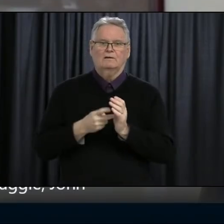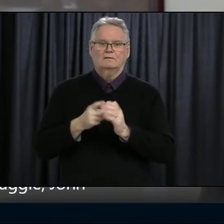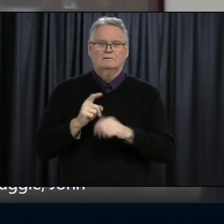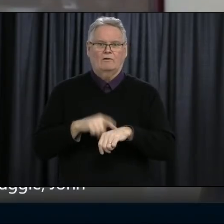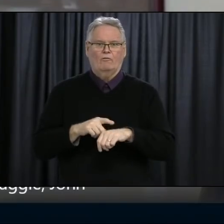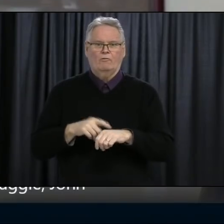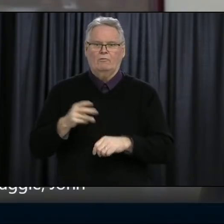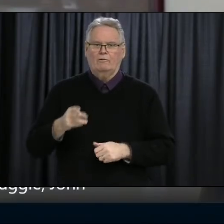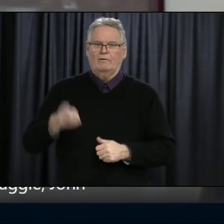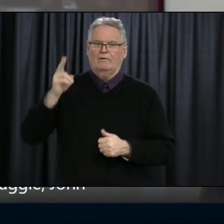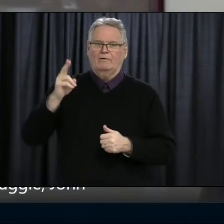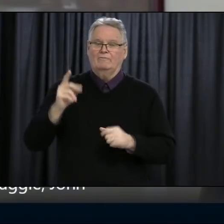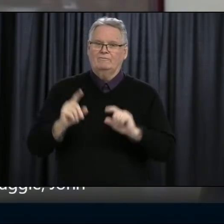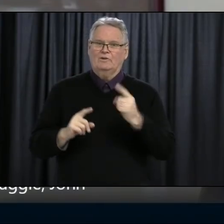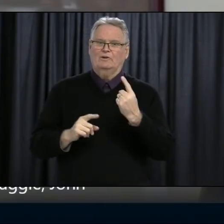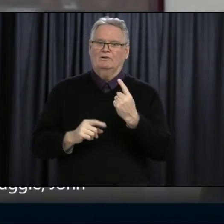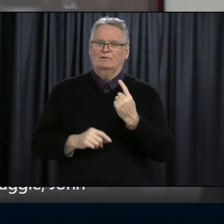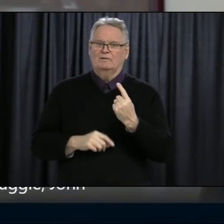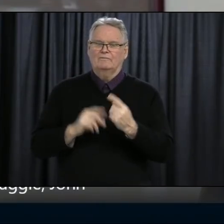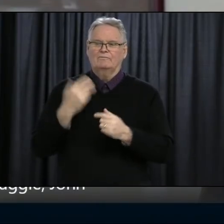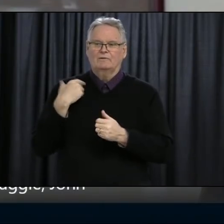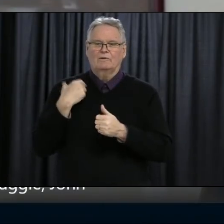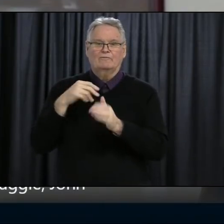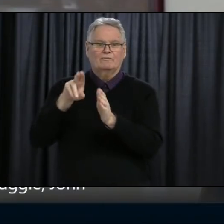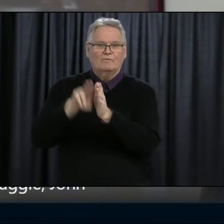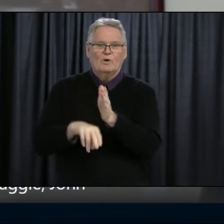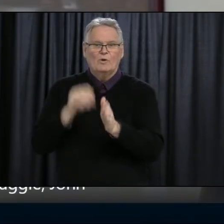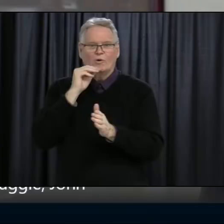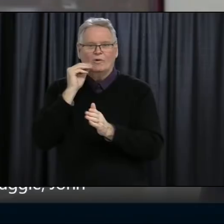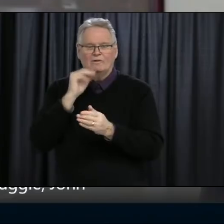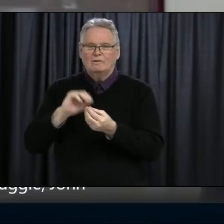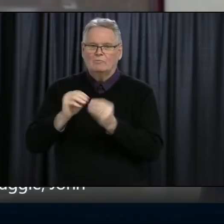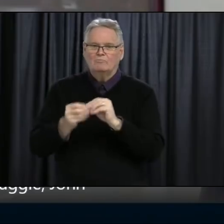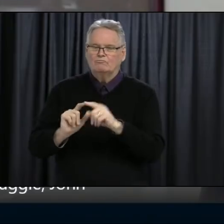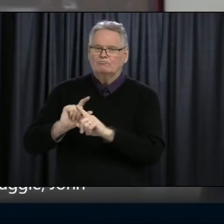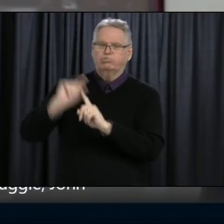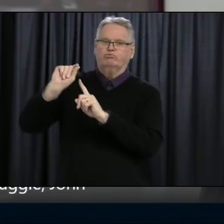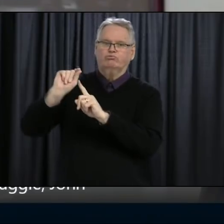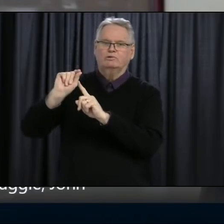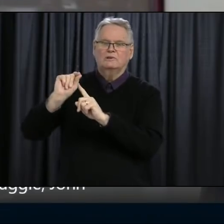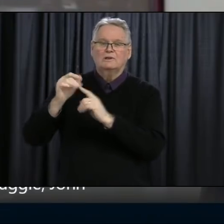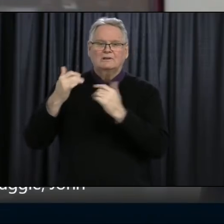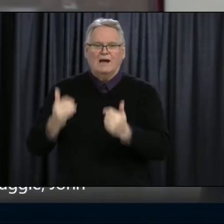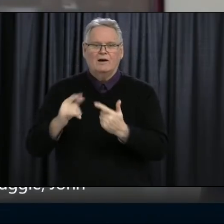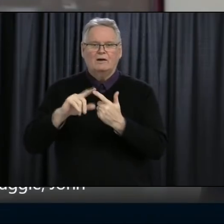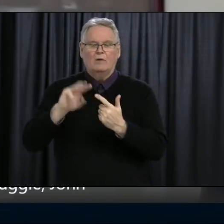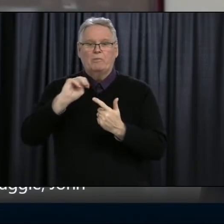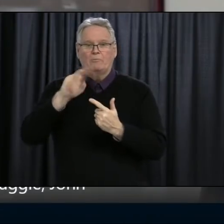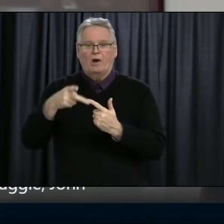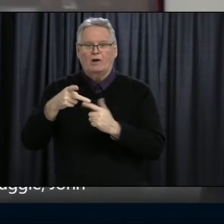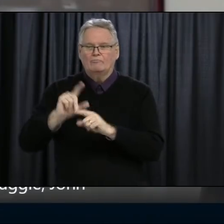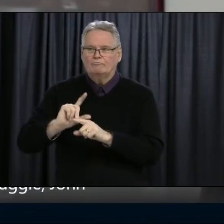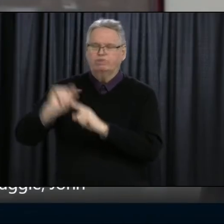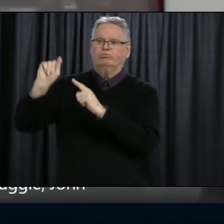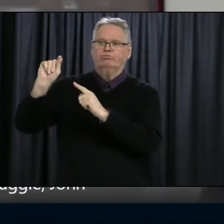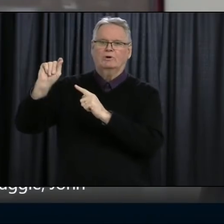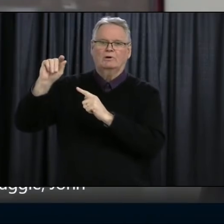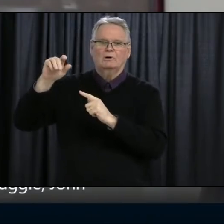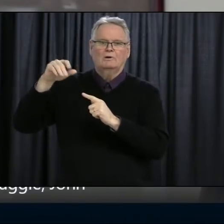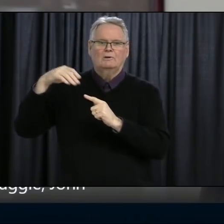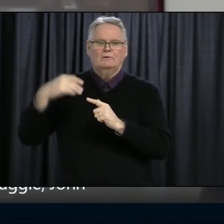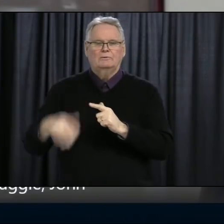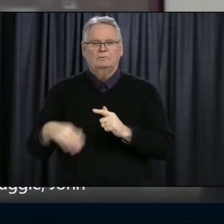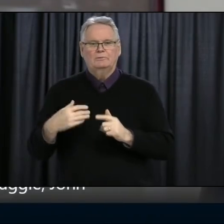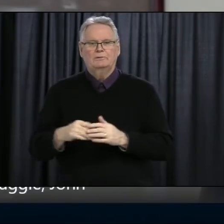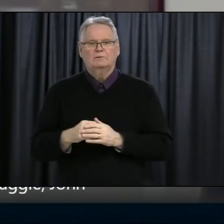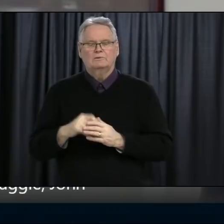and the worry that goes with that has returned too. And all of those, as you mentioned, are quite understandable. I think it